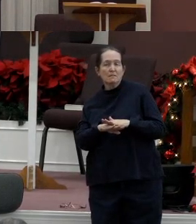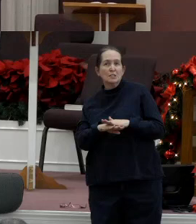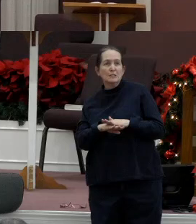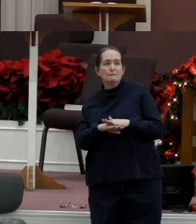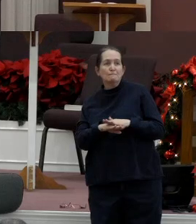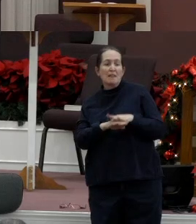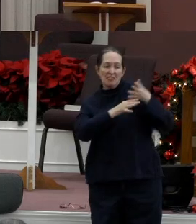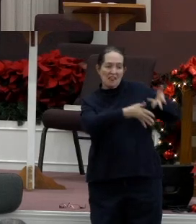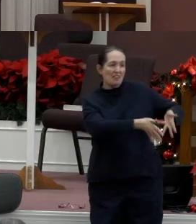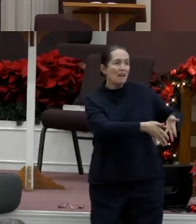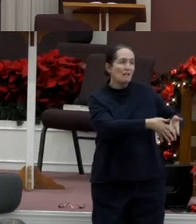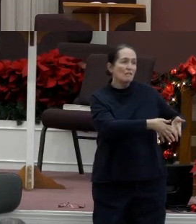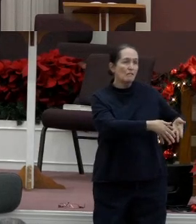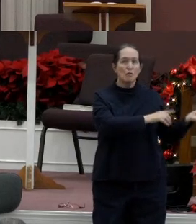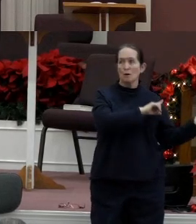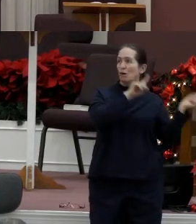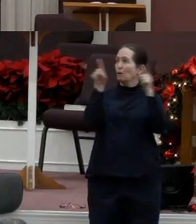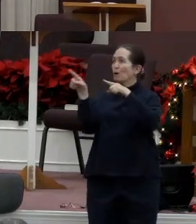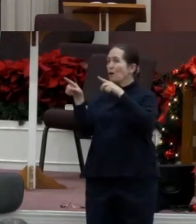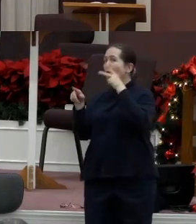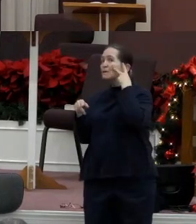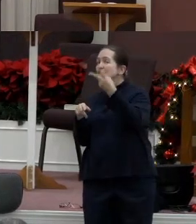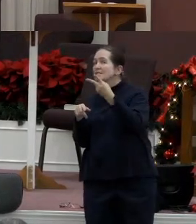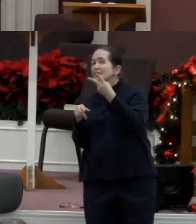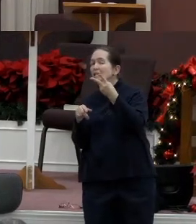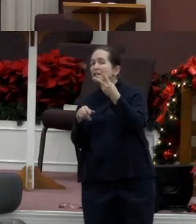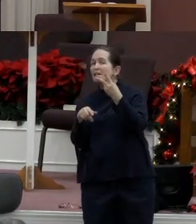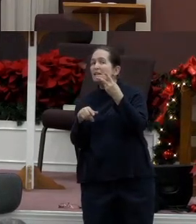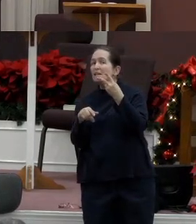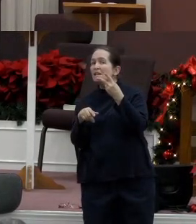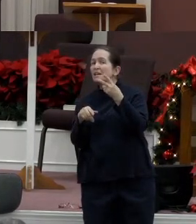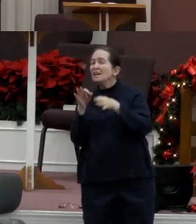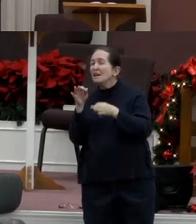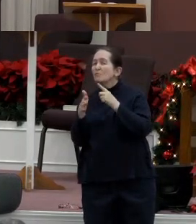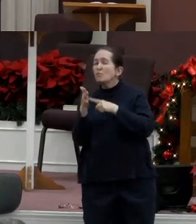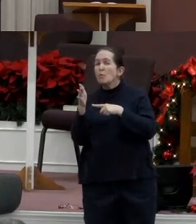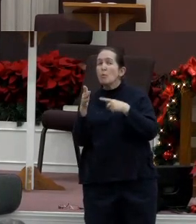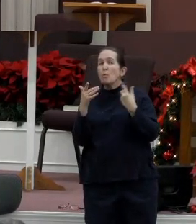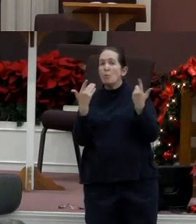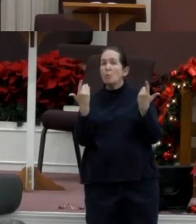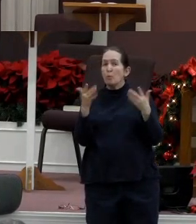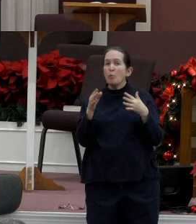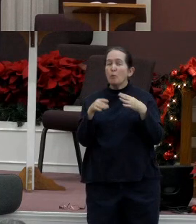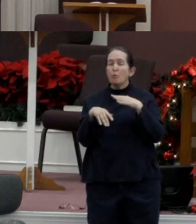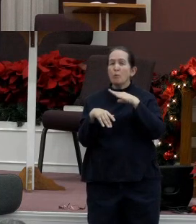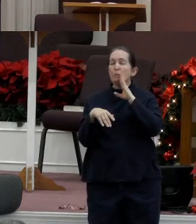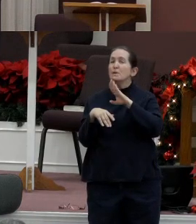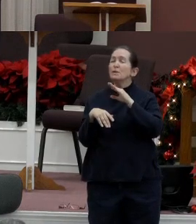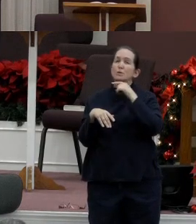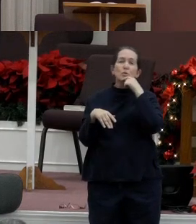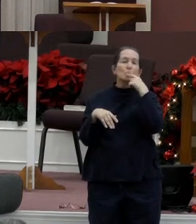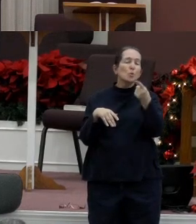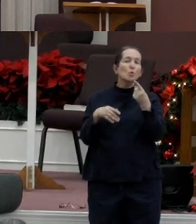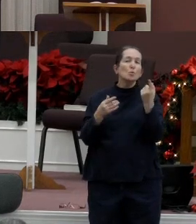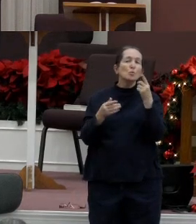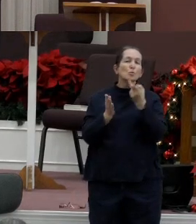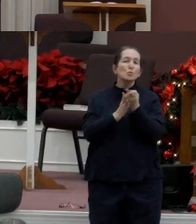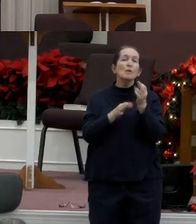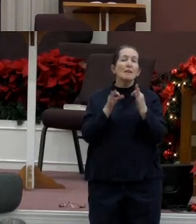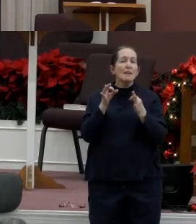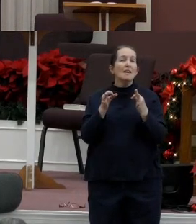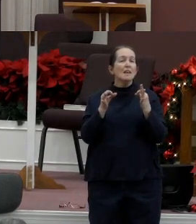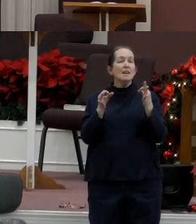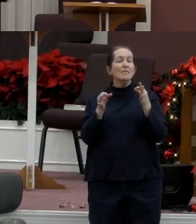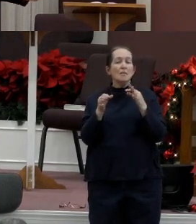They left to go and see if what they had been told was true, if this sign would be fulfilled